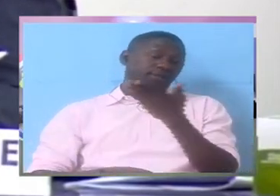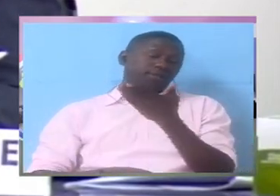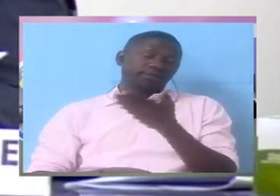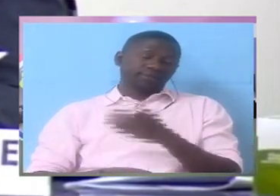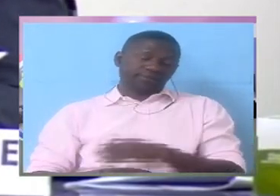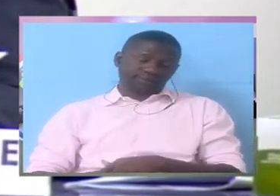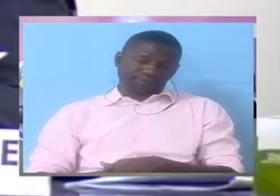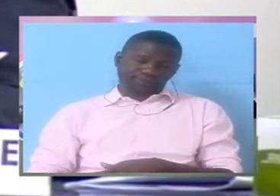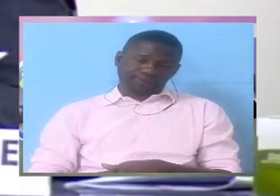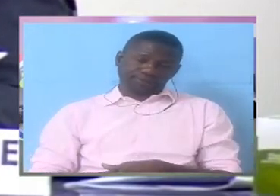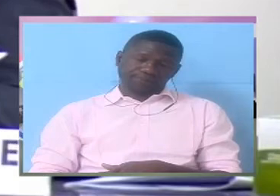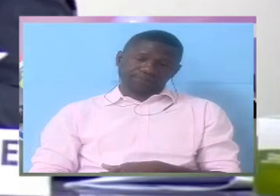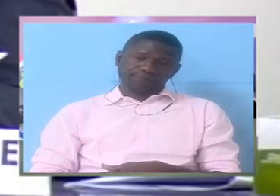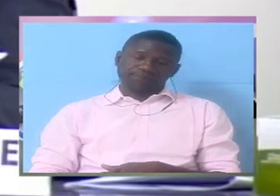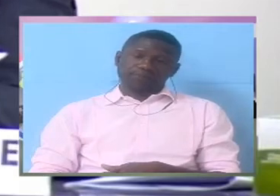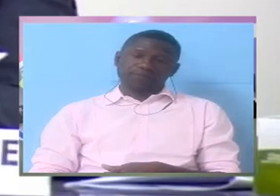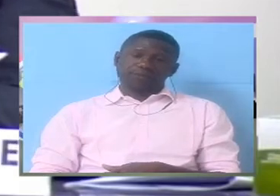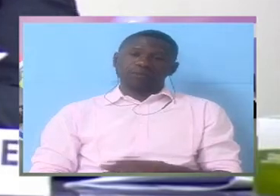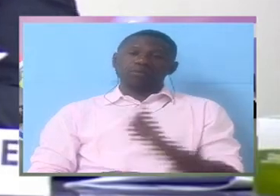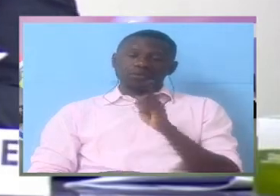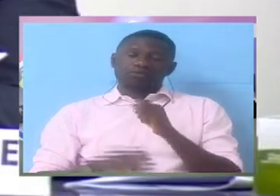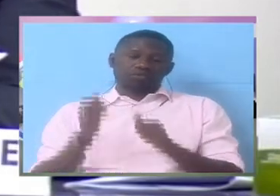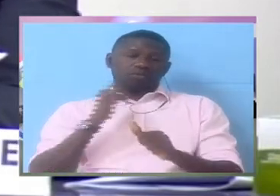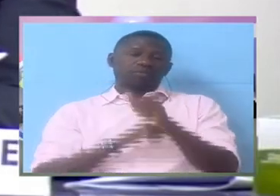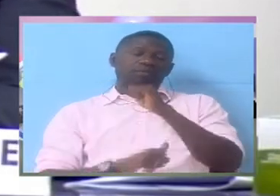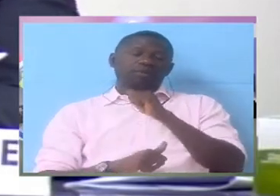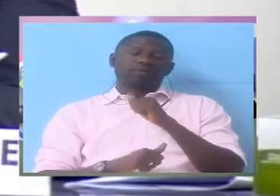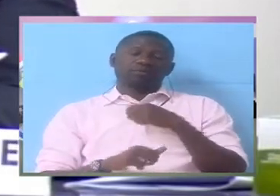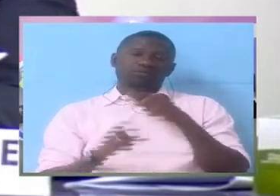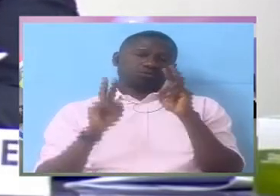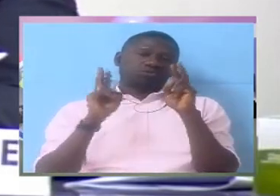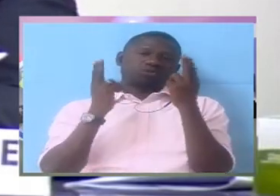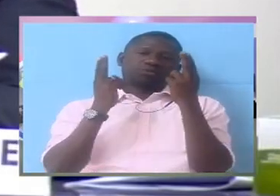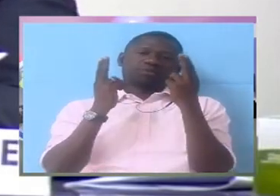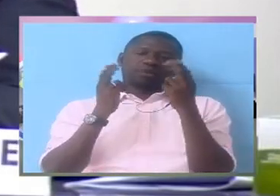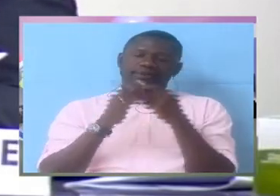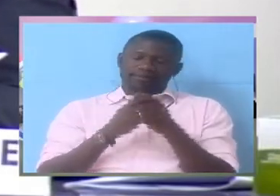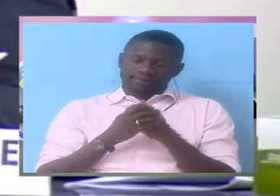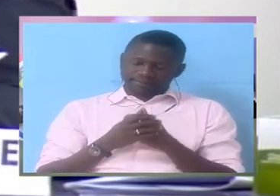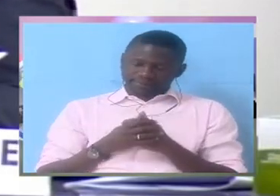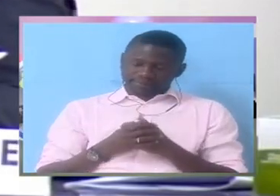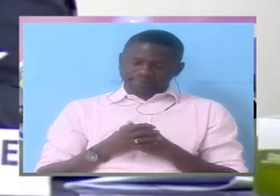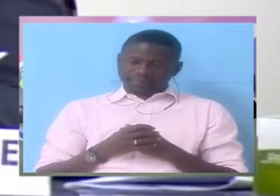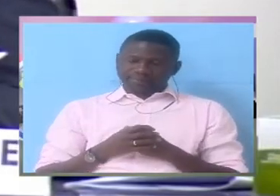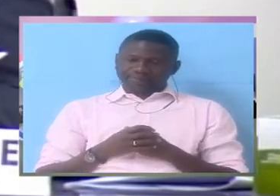let's come back to the main subject.